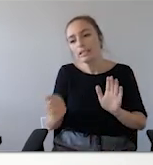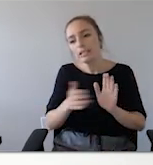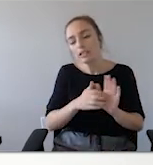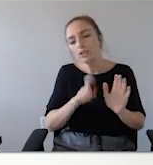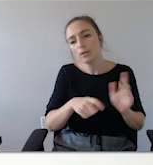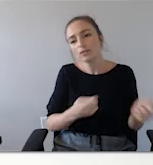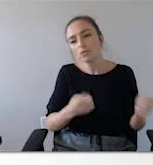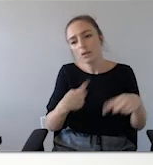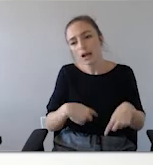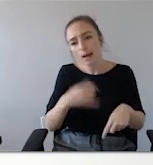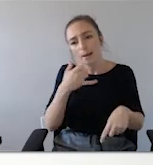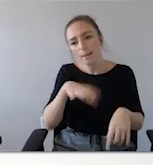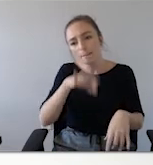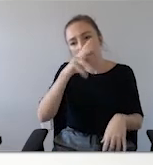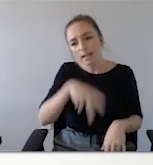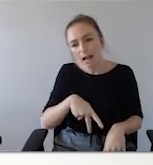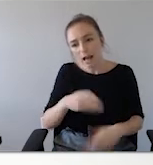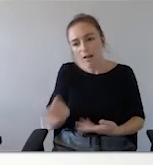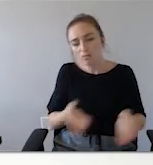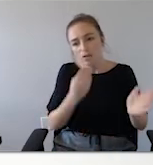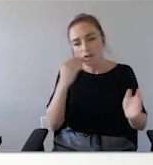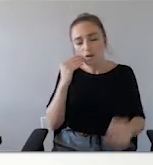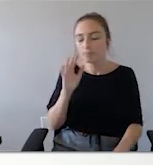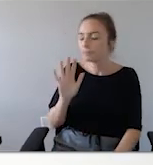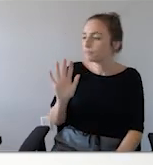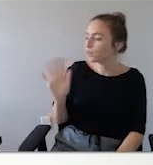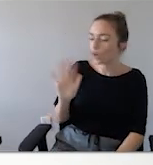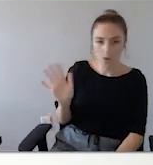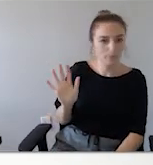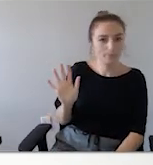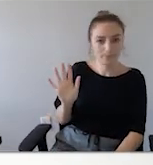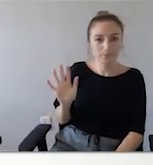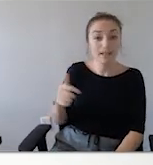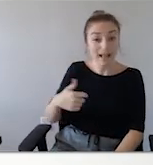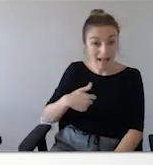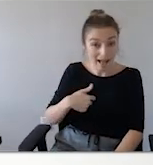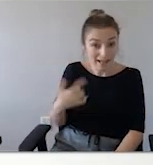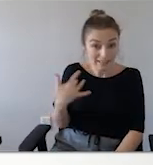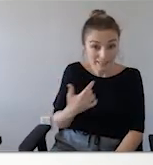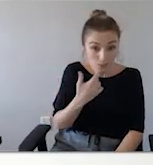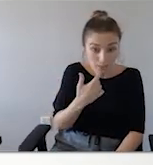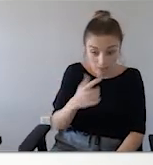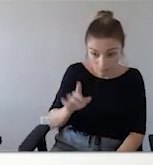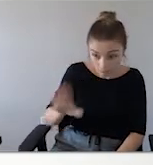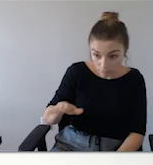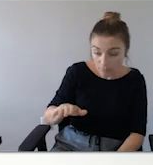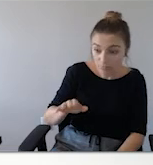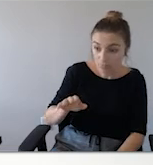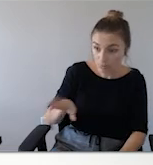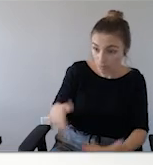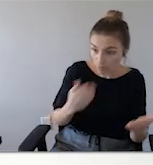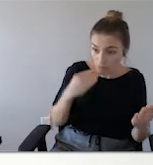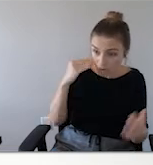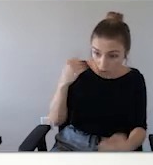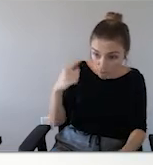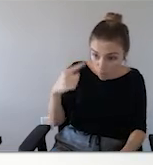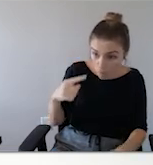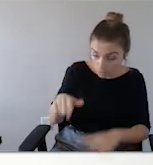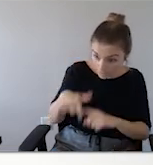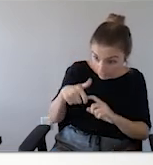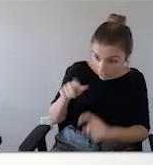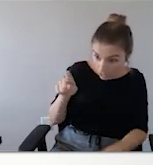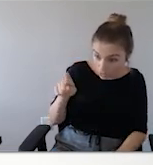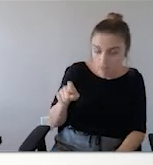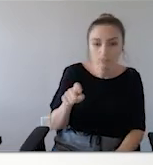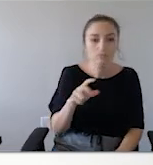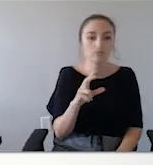I personally would say, and I tell my clients, is he suspended? Oh, no, he's not suspended. Well, if you're asking me to